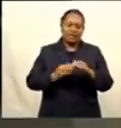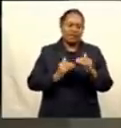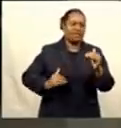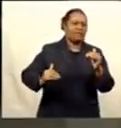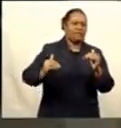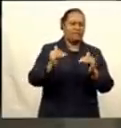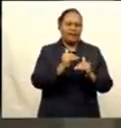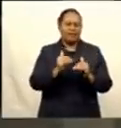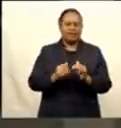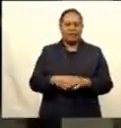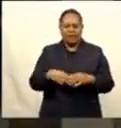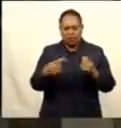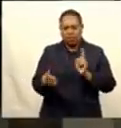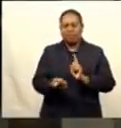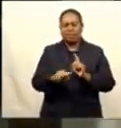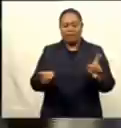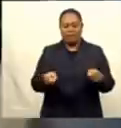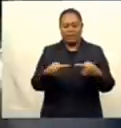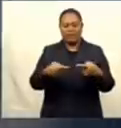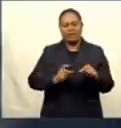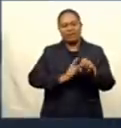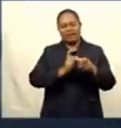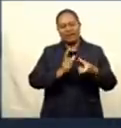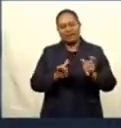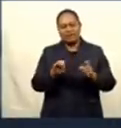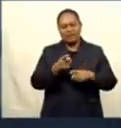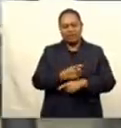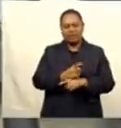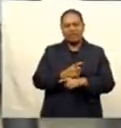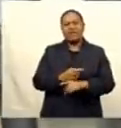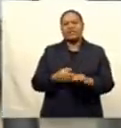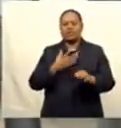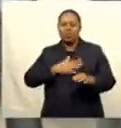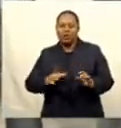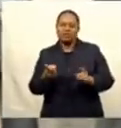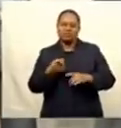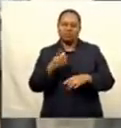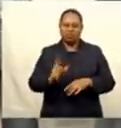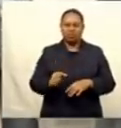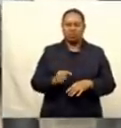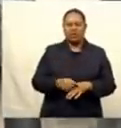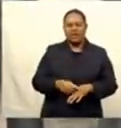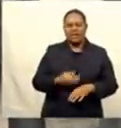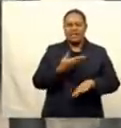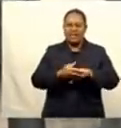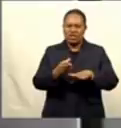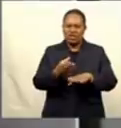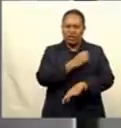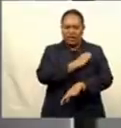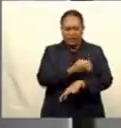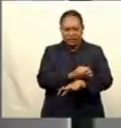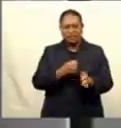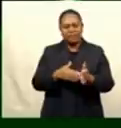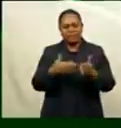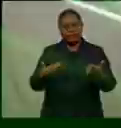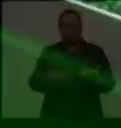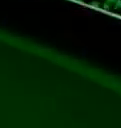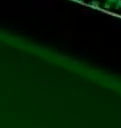facing the climate change, and they are moving forward towards new energies. Total Energies has 31 service stations in